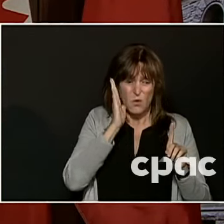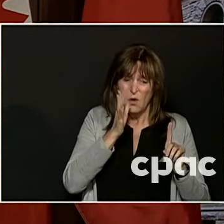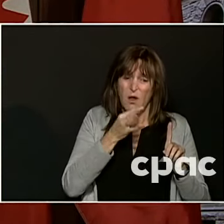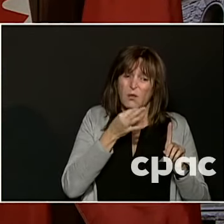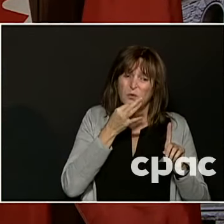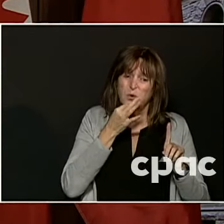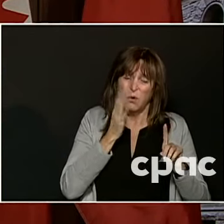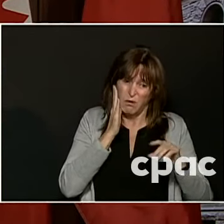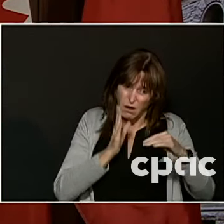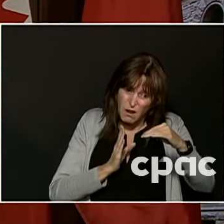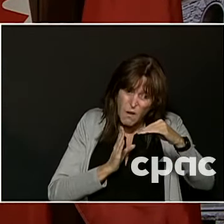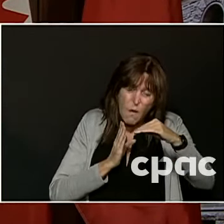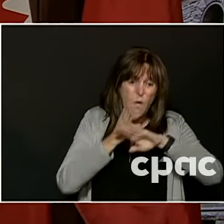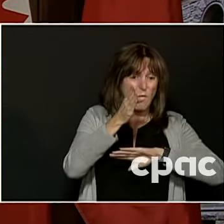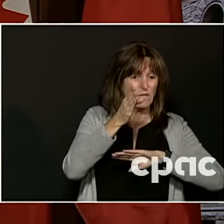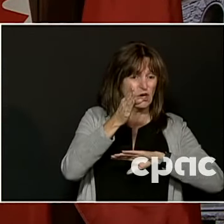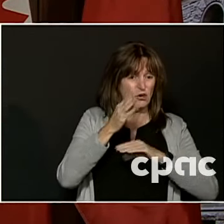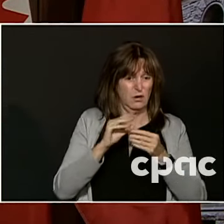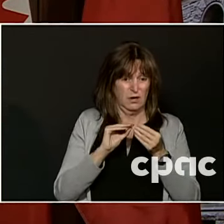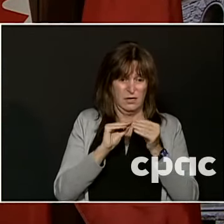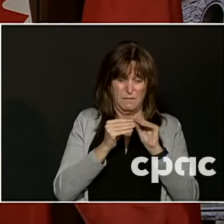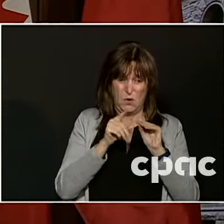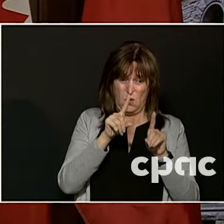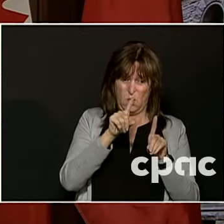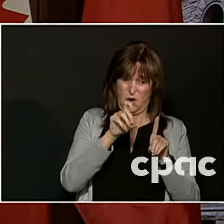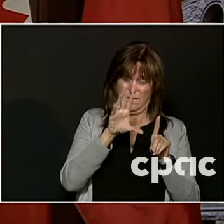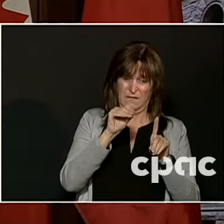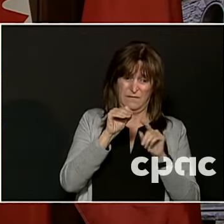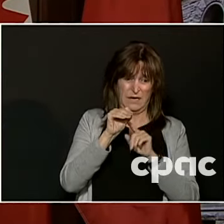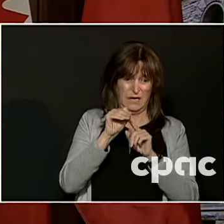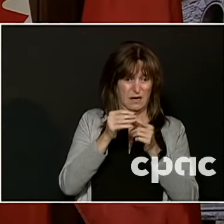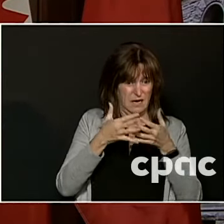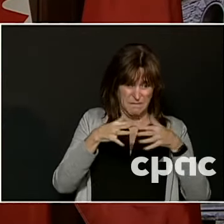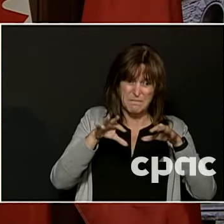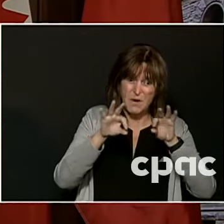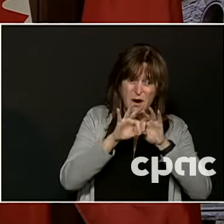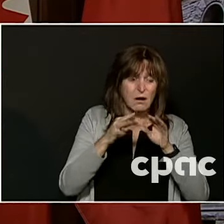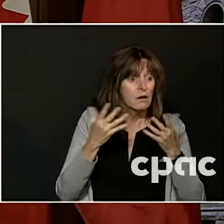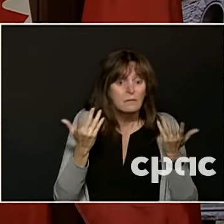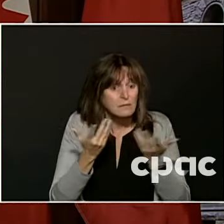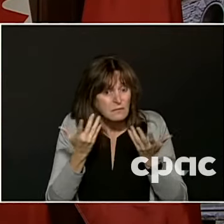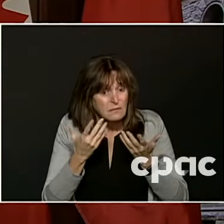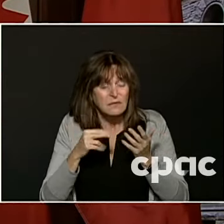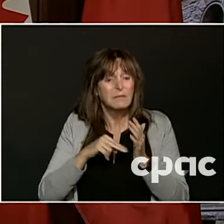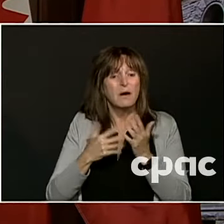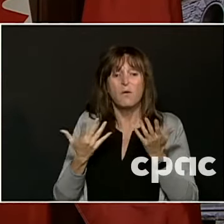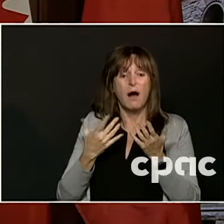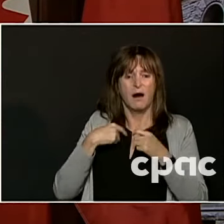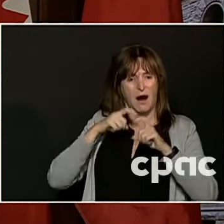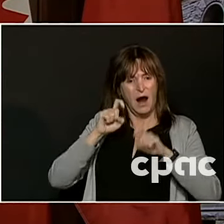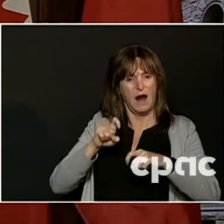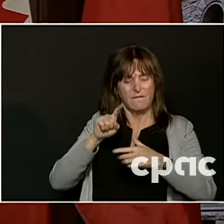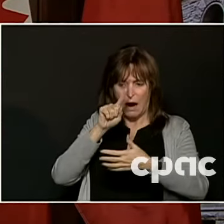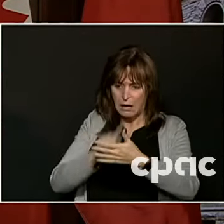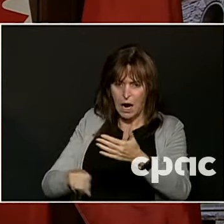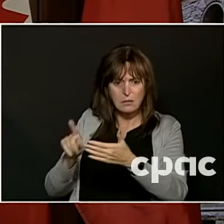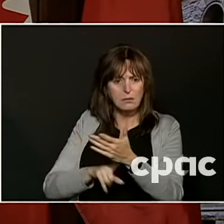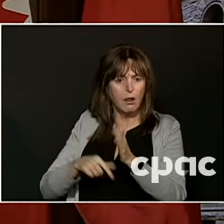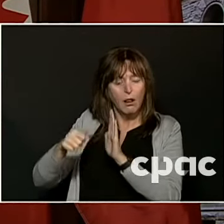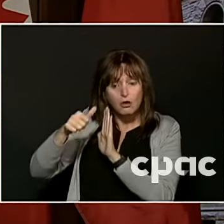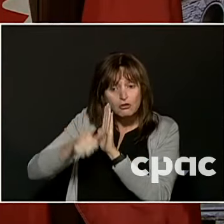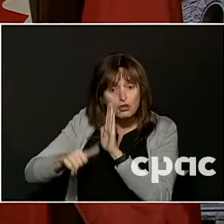which we need to start cancelling planned surgeries, and we can no longer deliver the full slate of planned care right